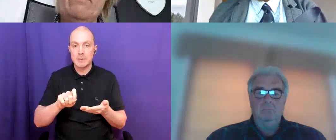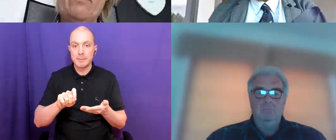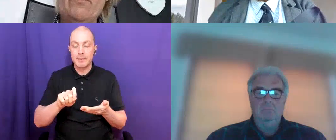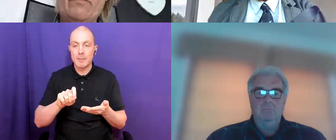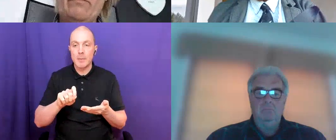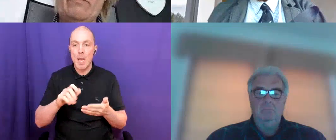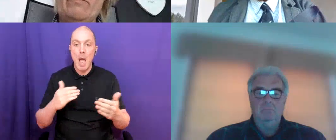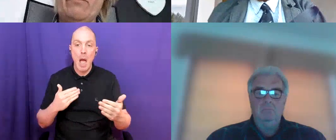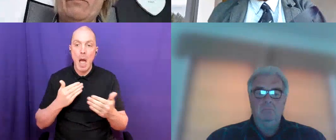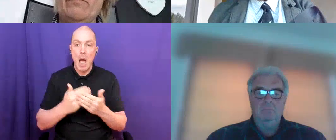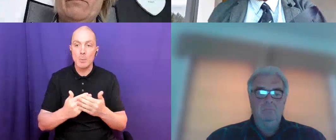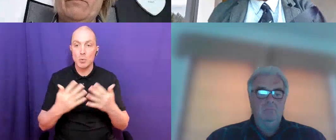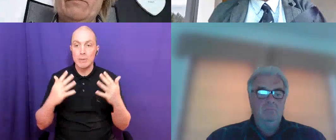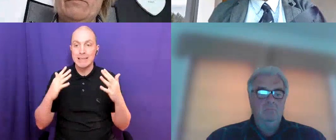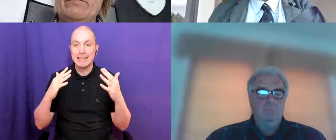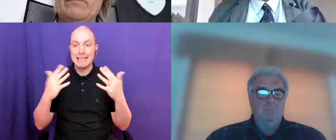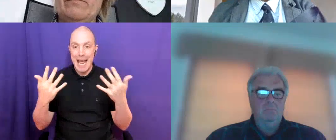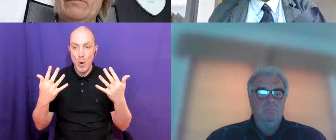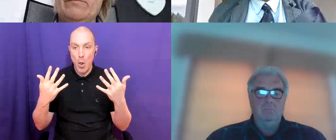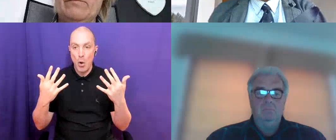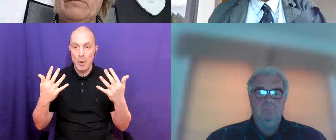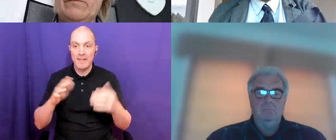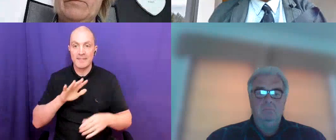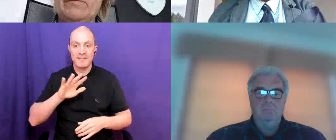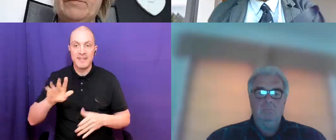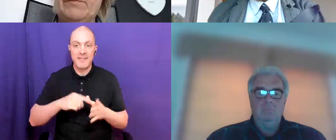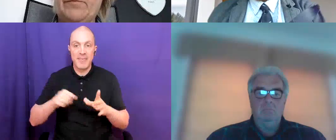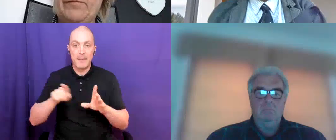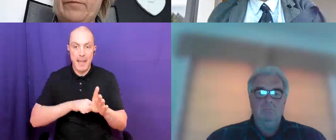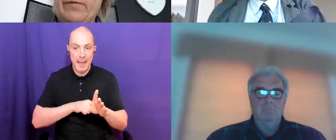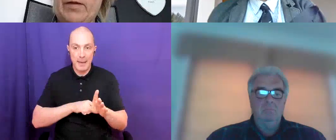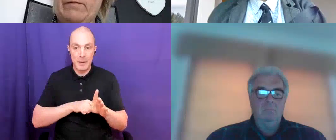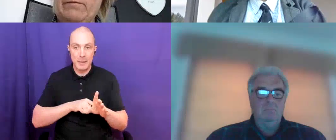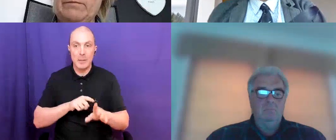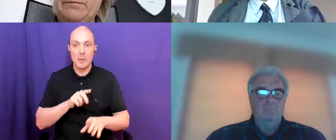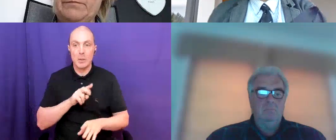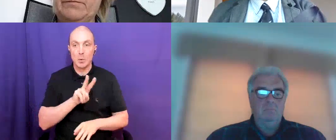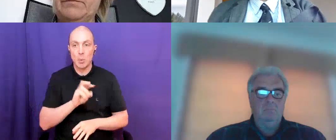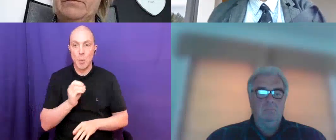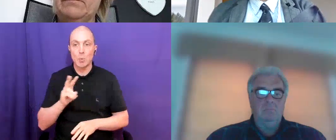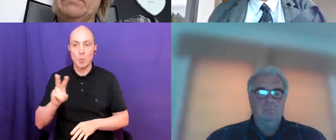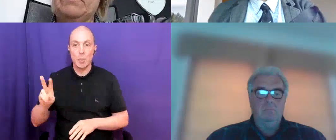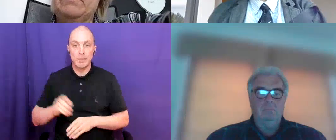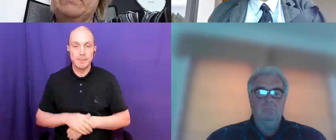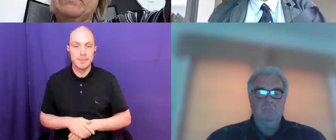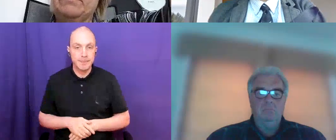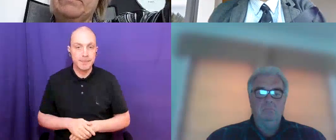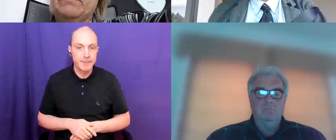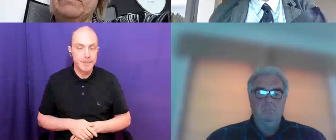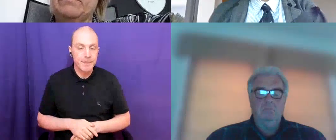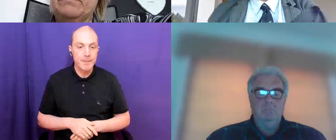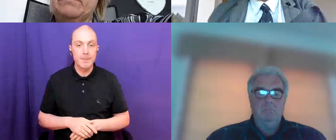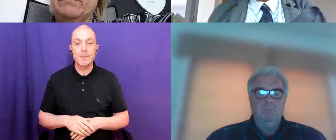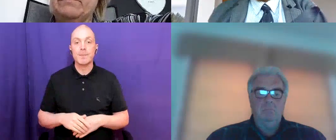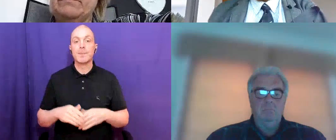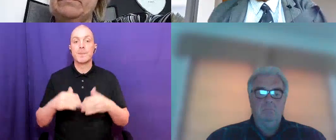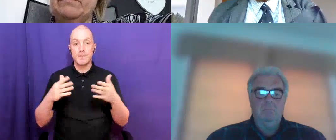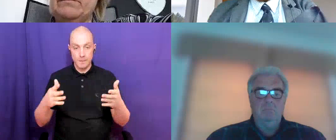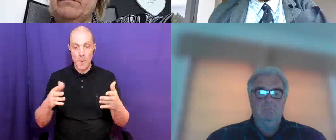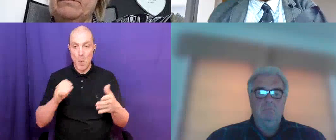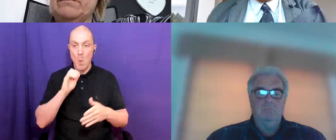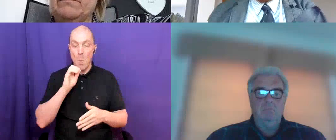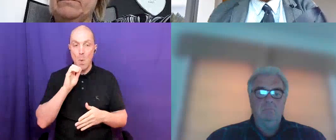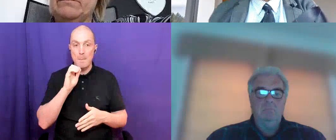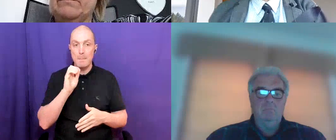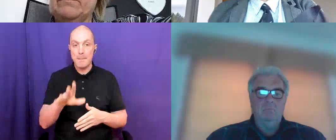2022. In terms of the opening procedures, full opening sessions, the postal vote opening process is